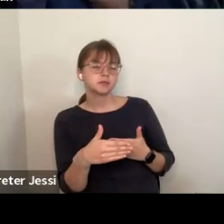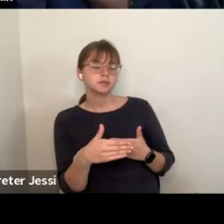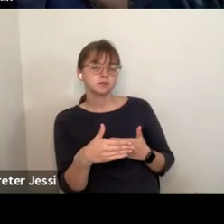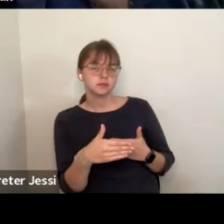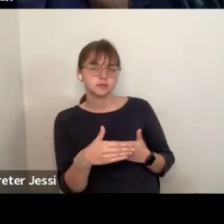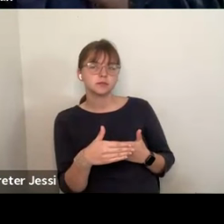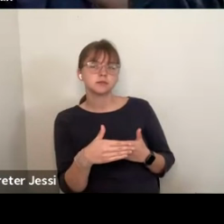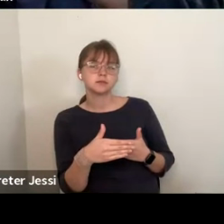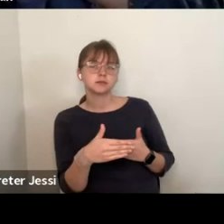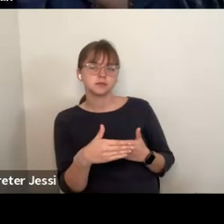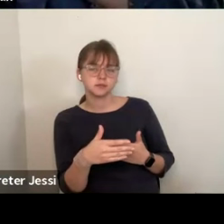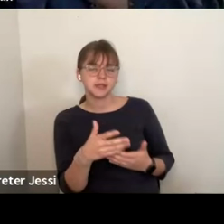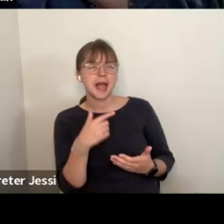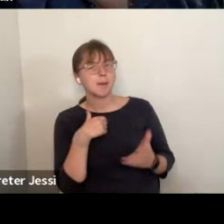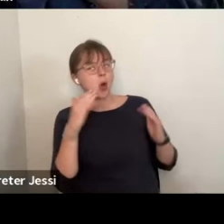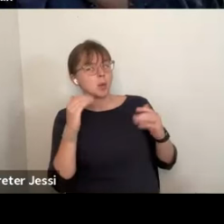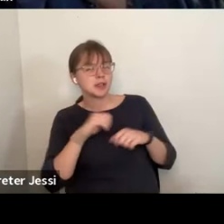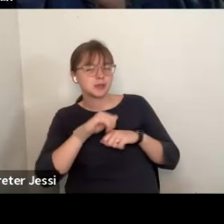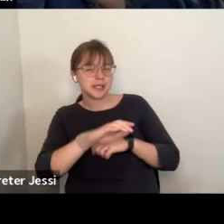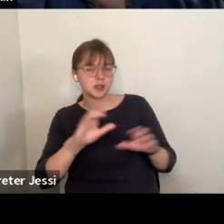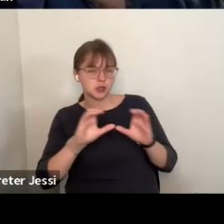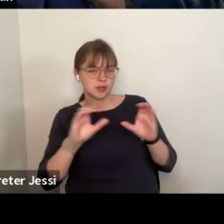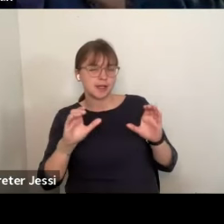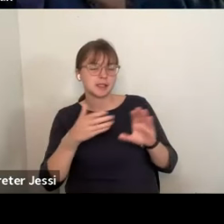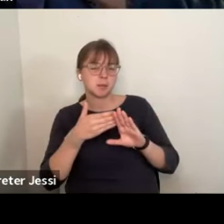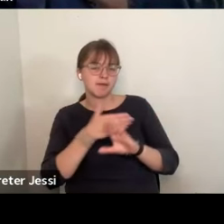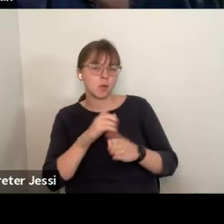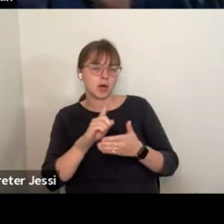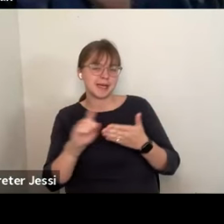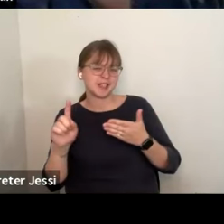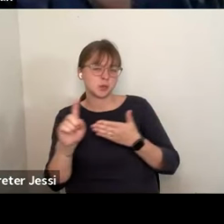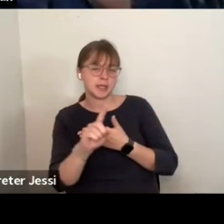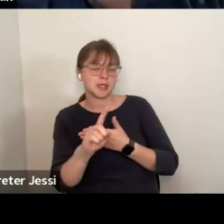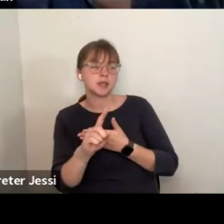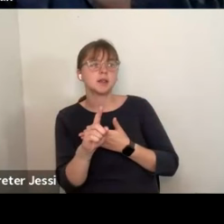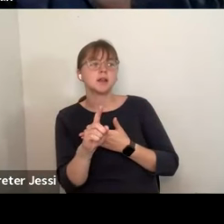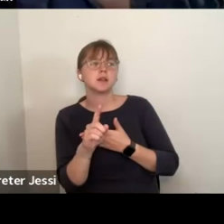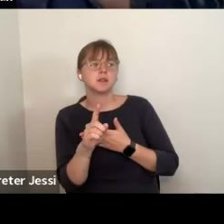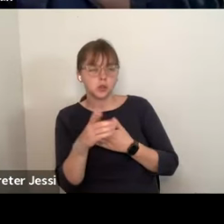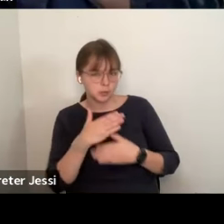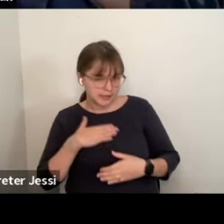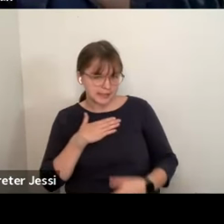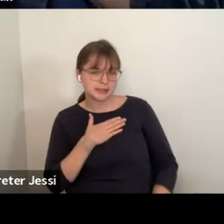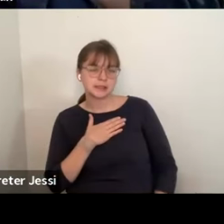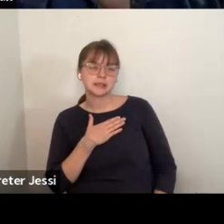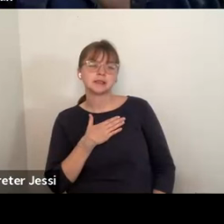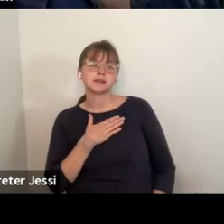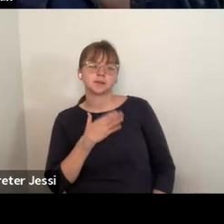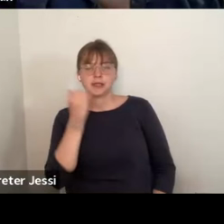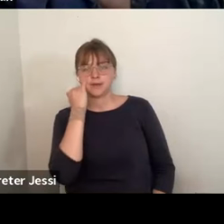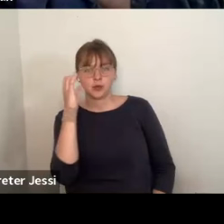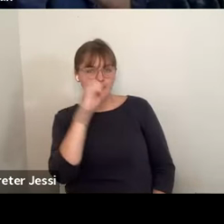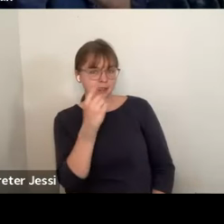by end of next week. So if you don't get anything, please just shoot me an email. I'll put my email